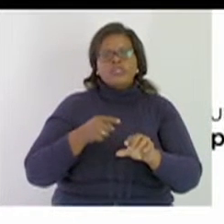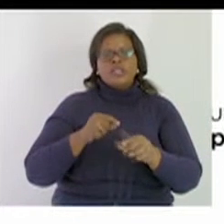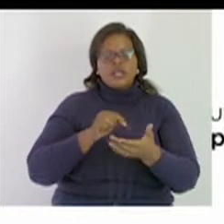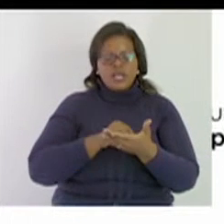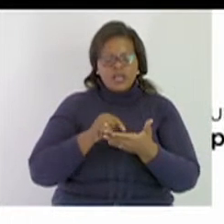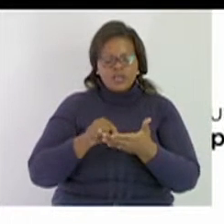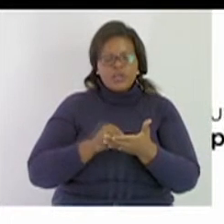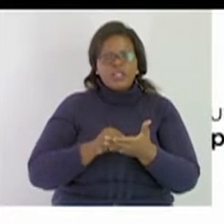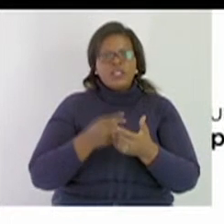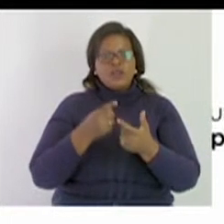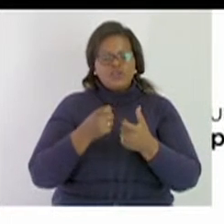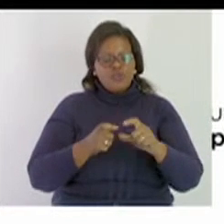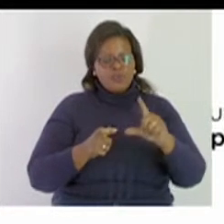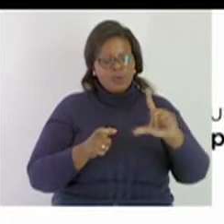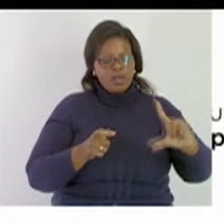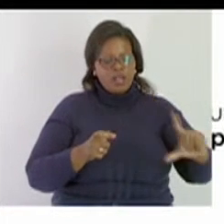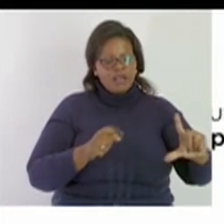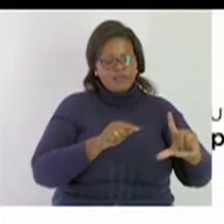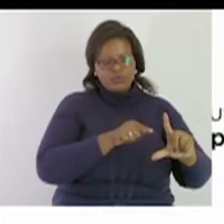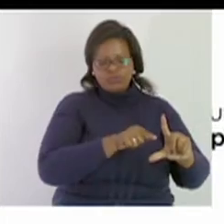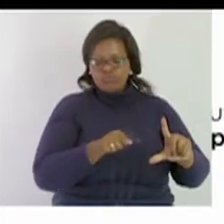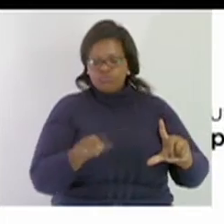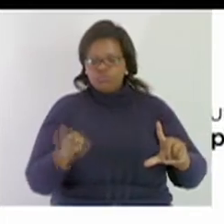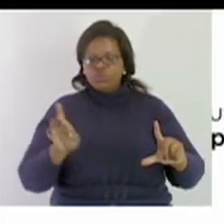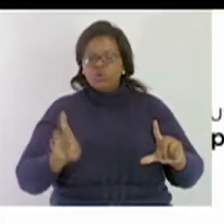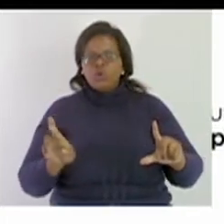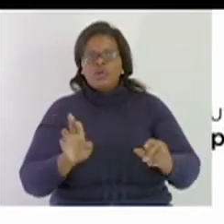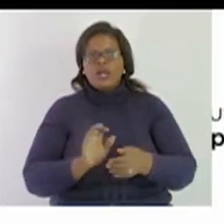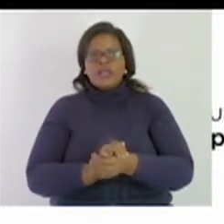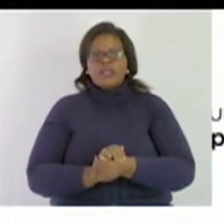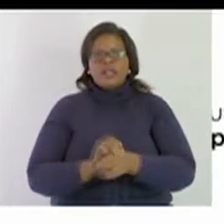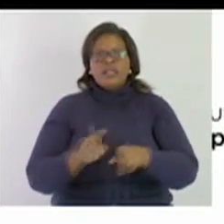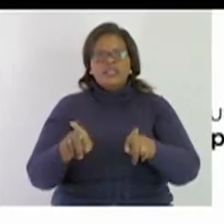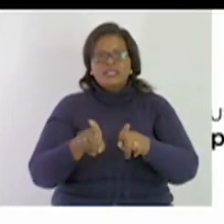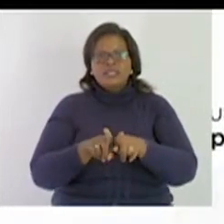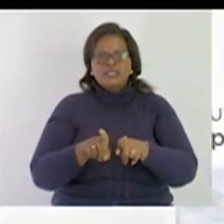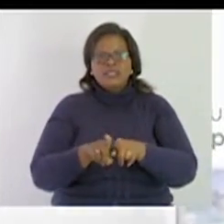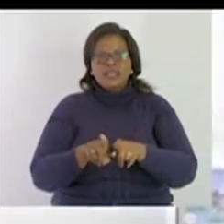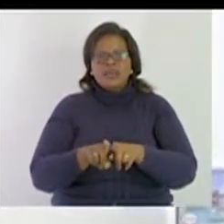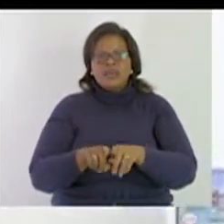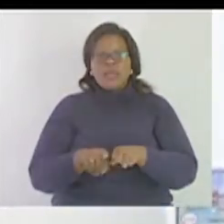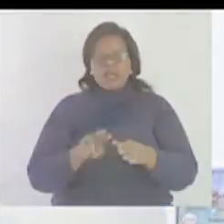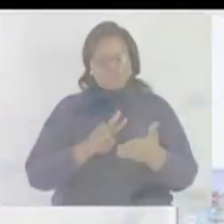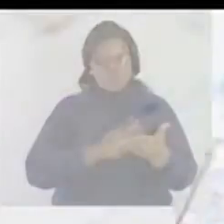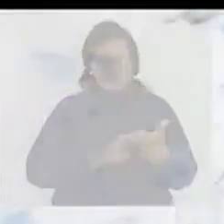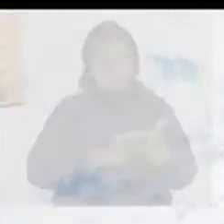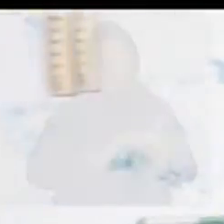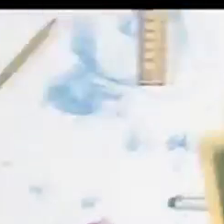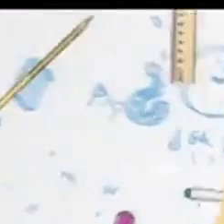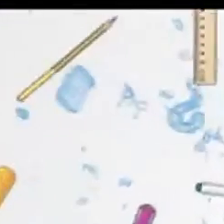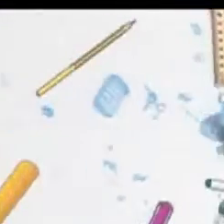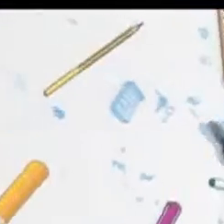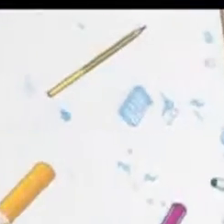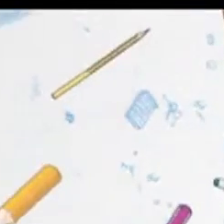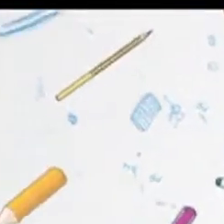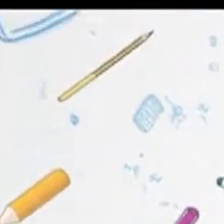right, just the same way that we read a book.